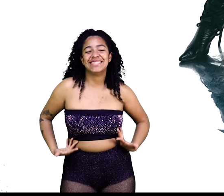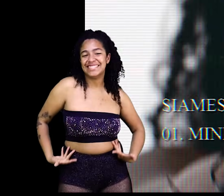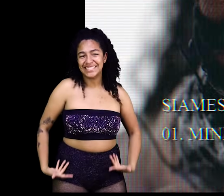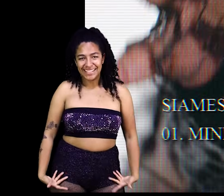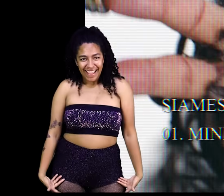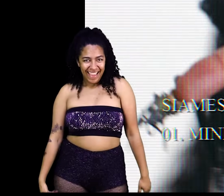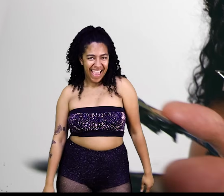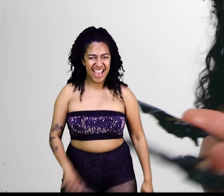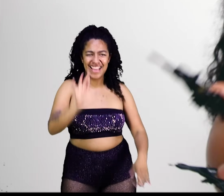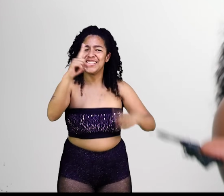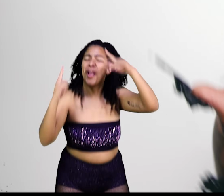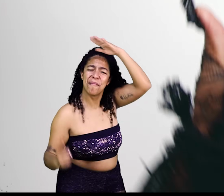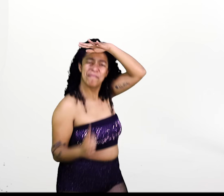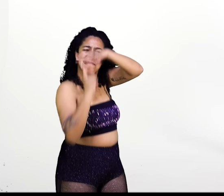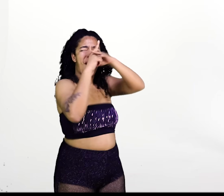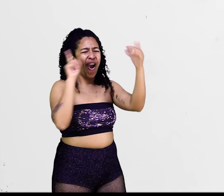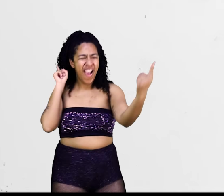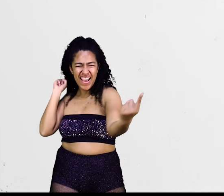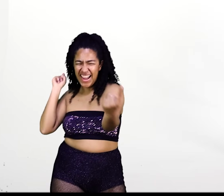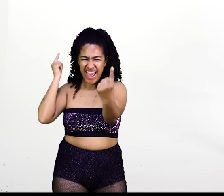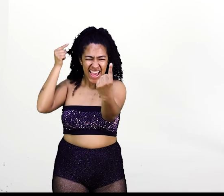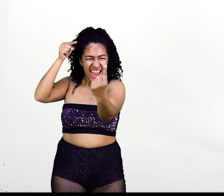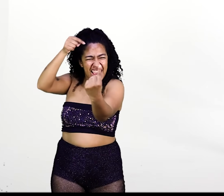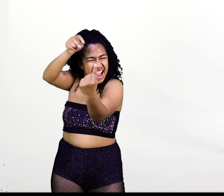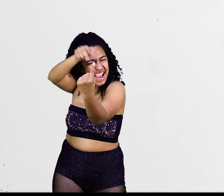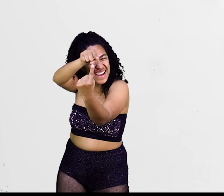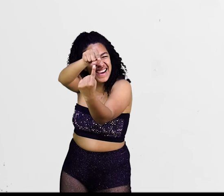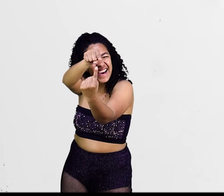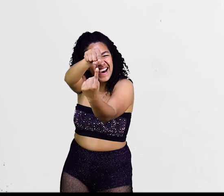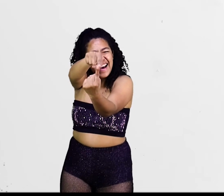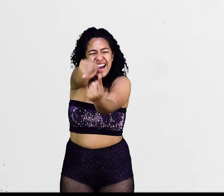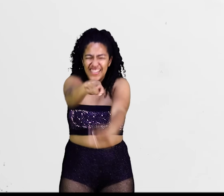caos que o meu corpo vai causar. Foco lá no